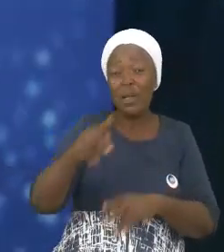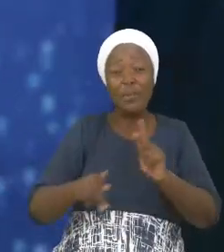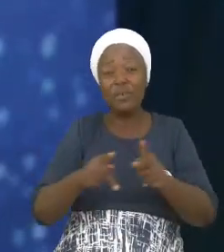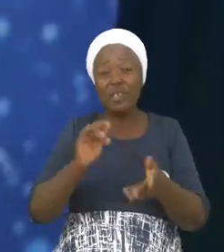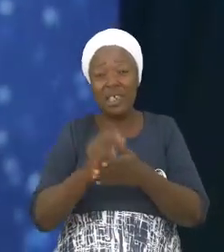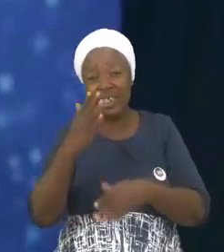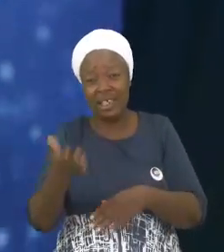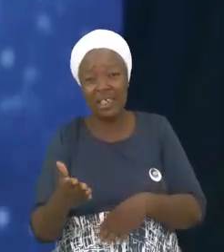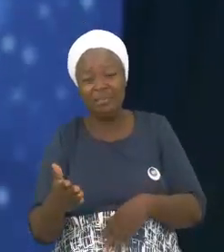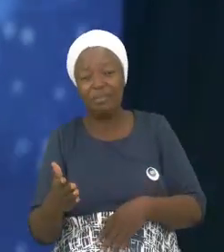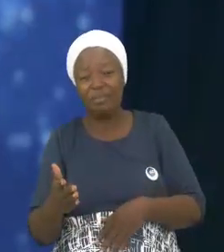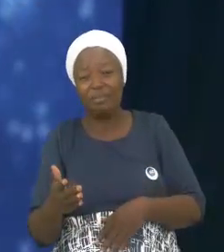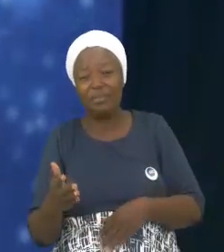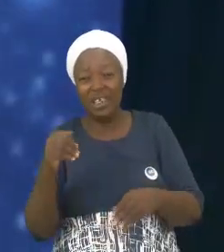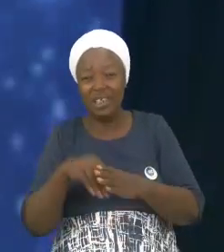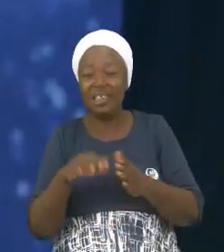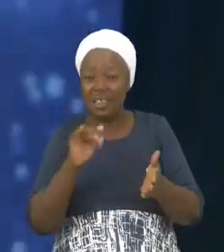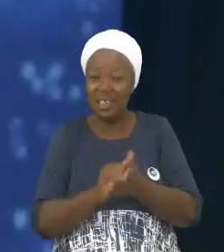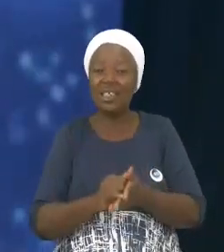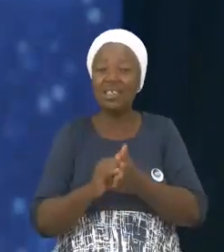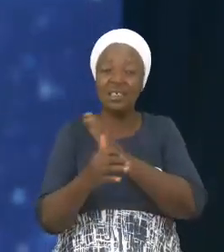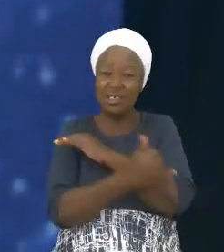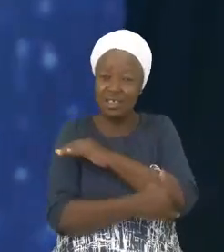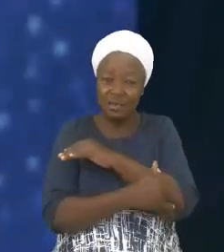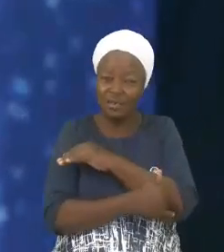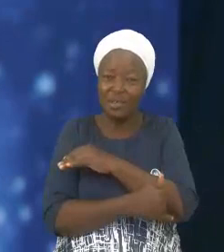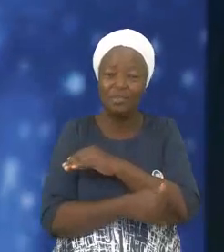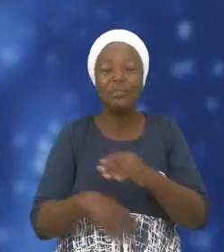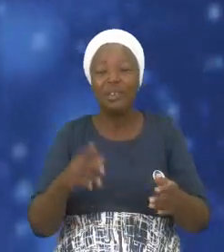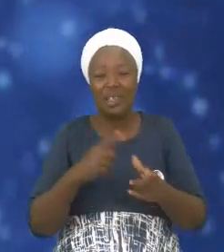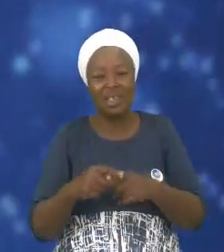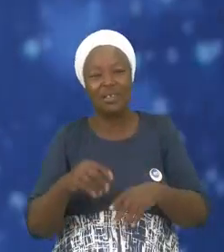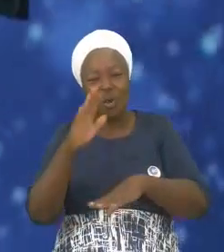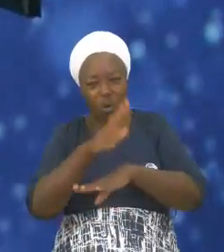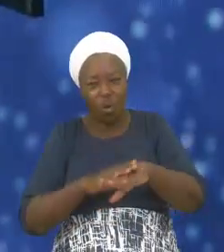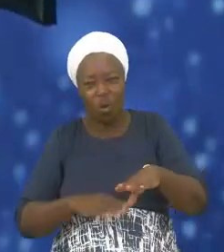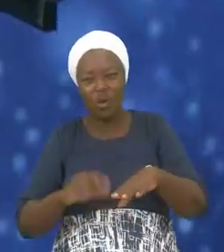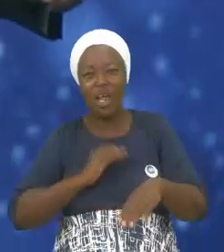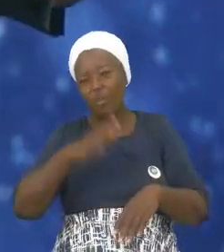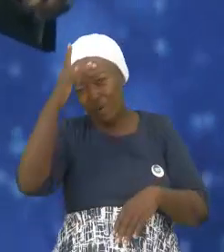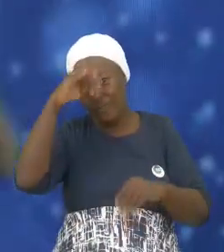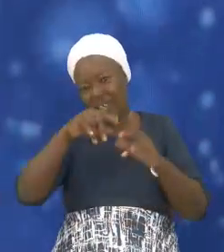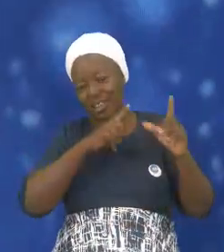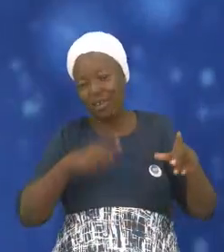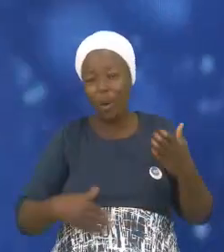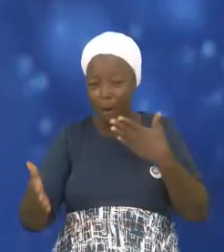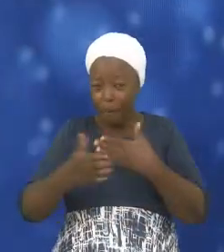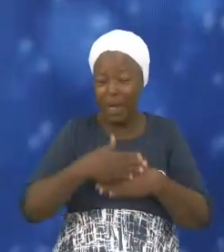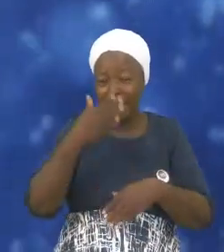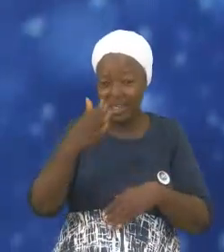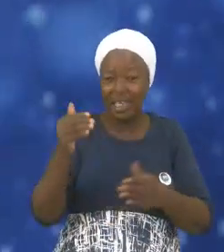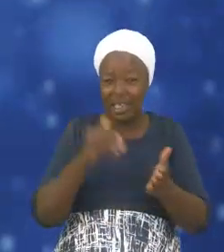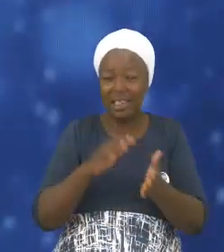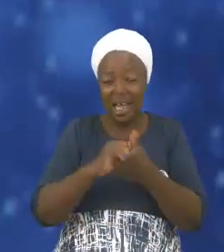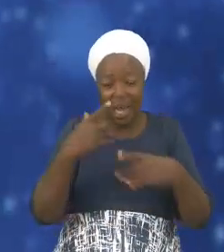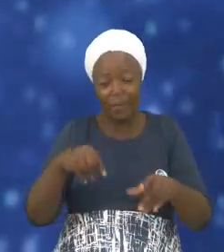of Russia in Moscow, the Moscow branch, they invited me back. That happened in June. They invited me